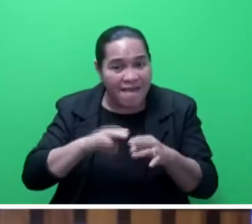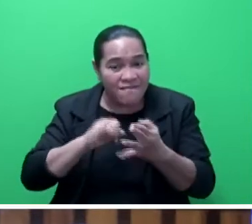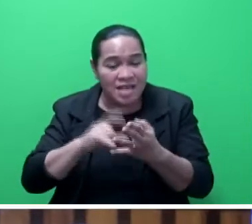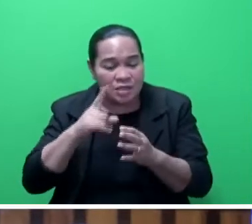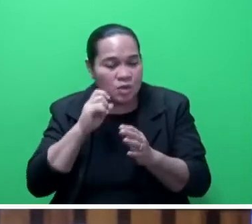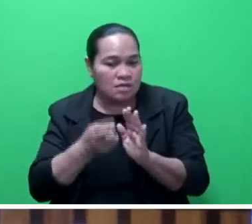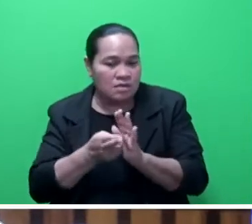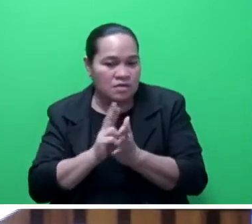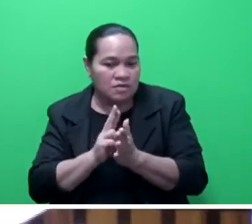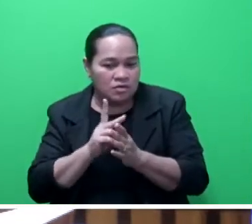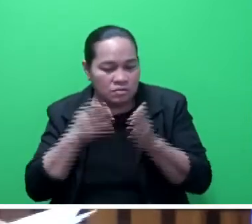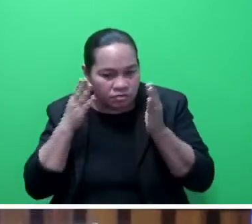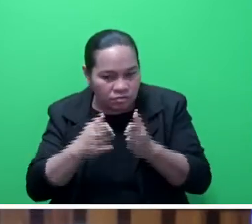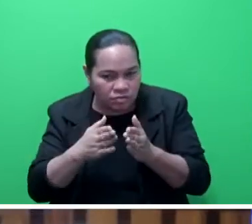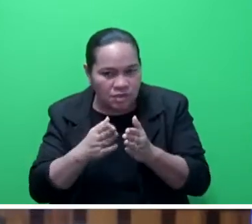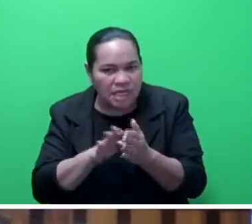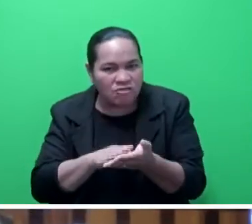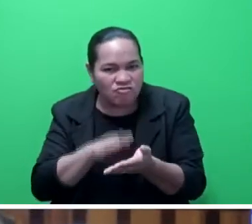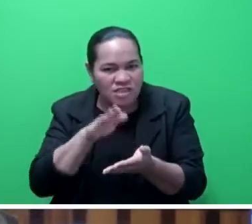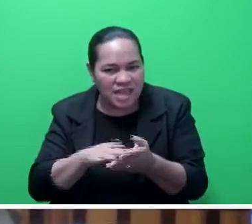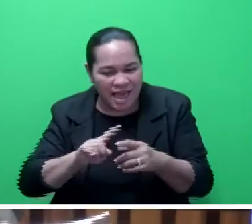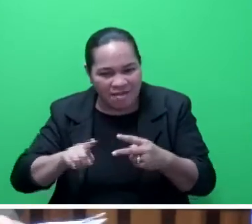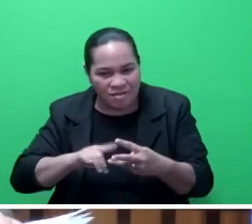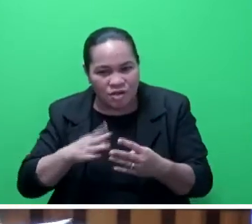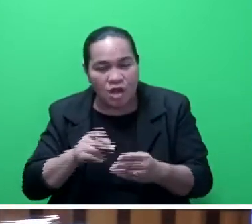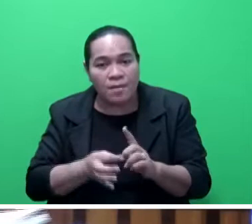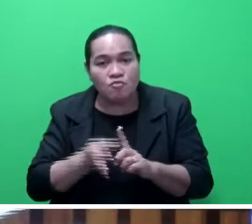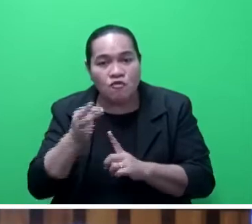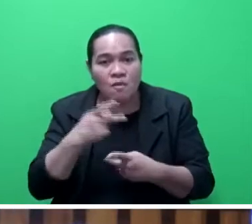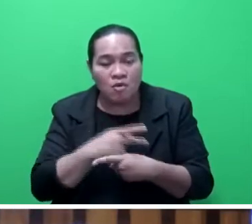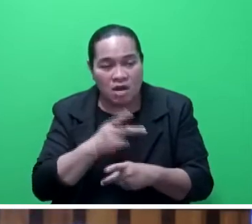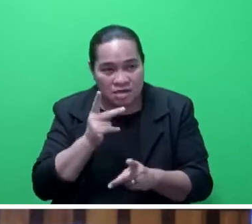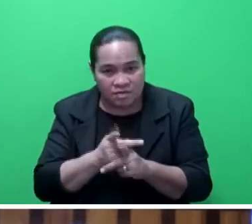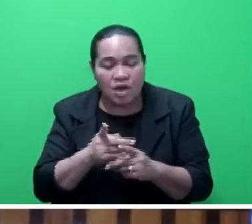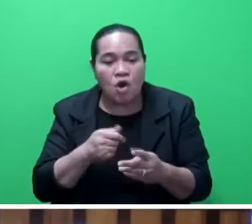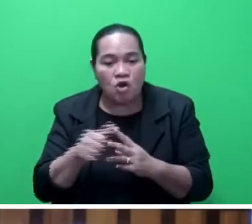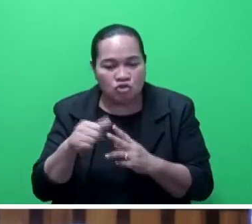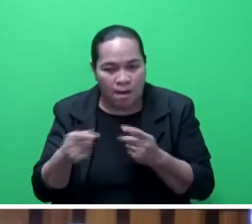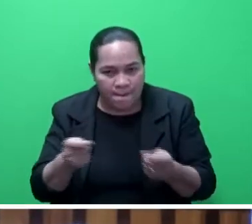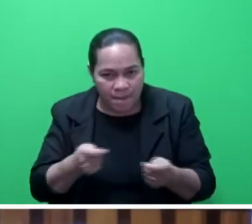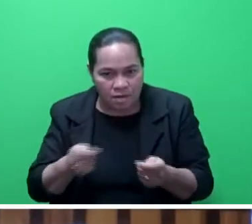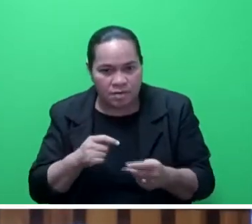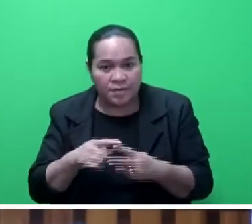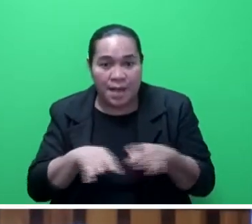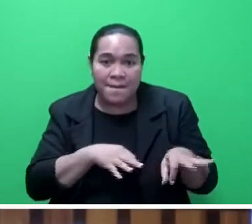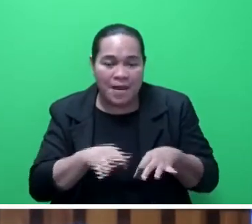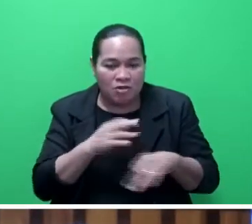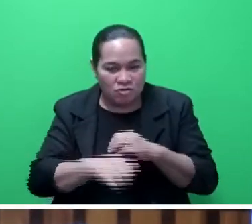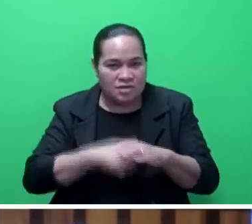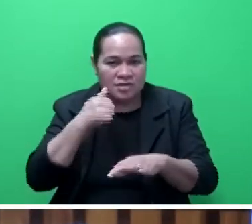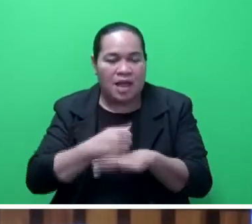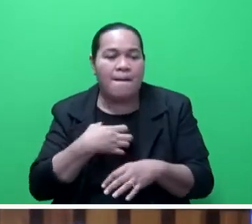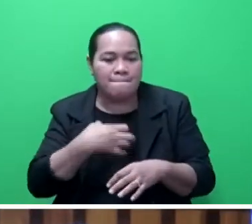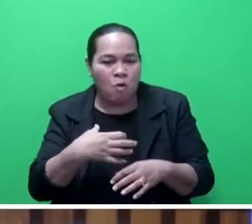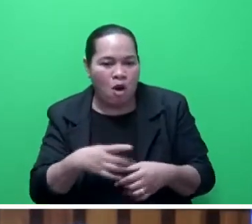reviewing and increasing areas under cane, improving productivity and ratoon management. Plans are in place to establish more joint